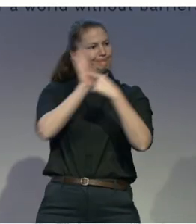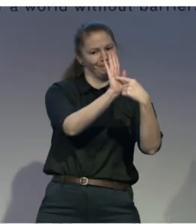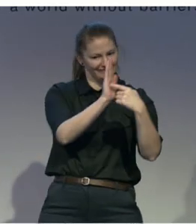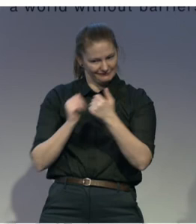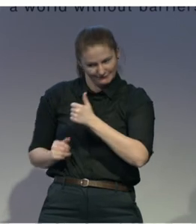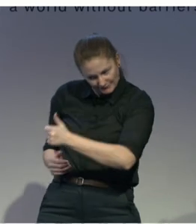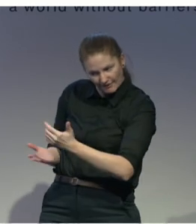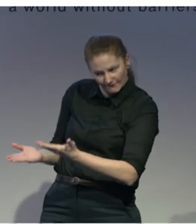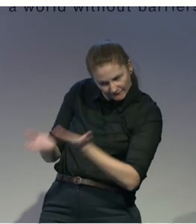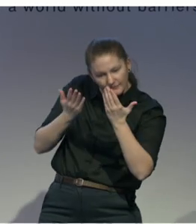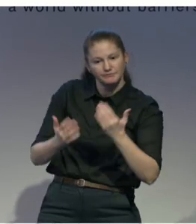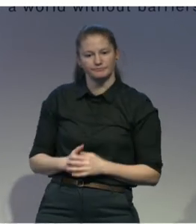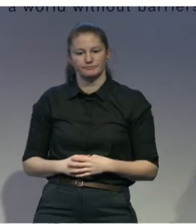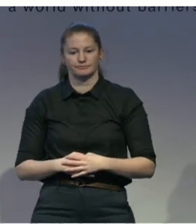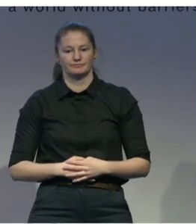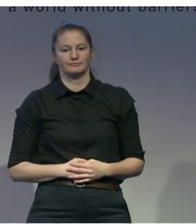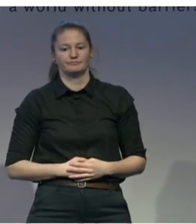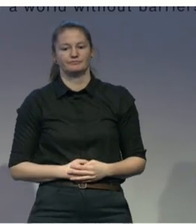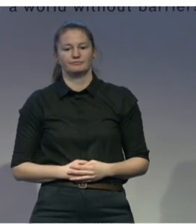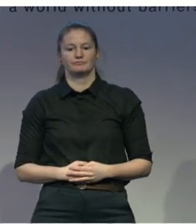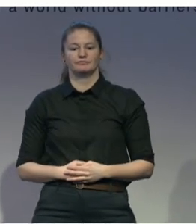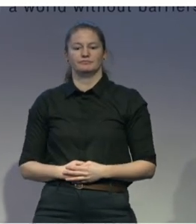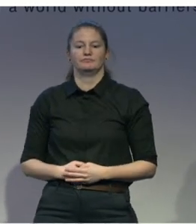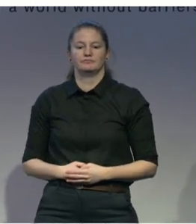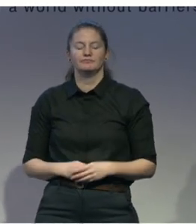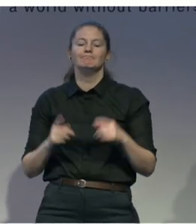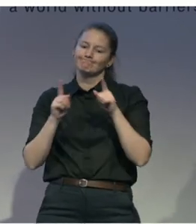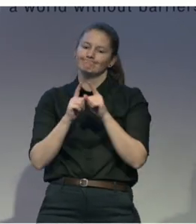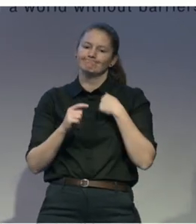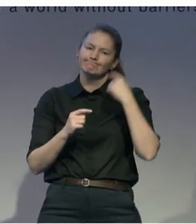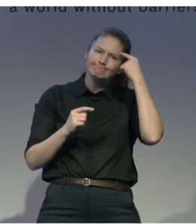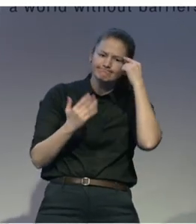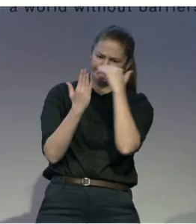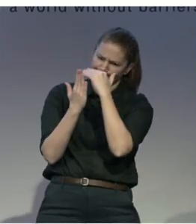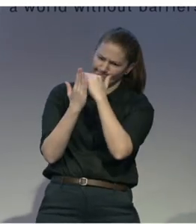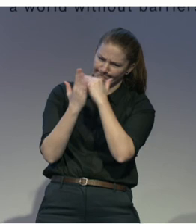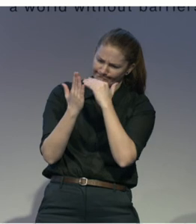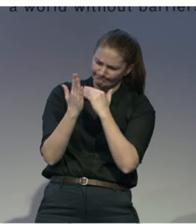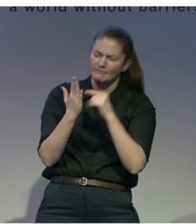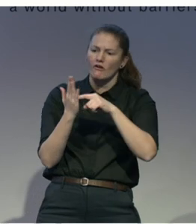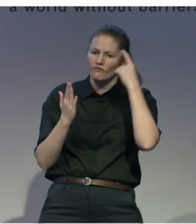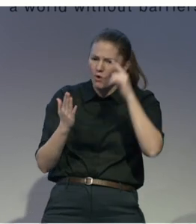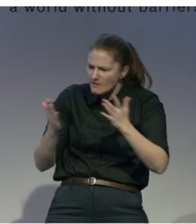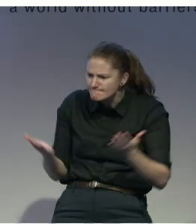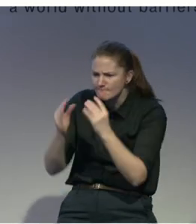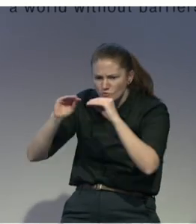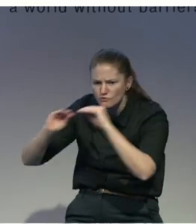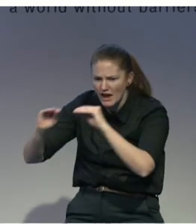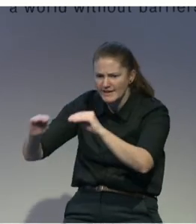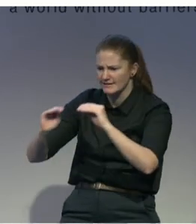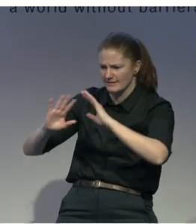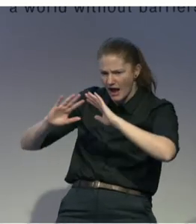transmit their own message, but they had to be trained and ready so that their message reaches the highest